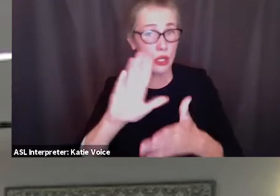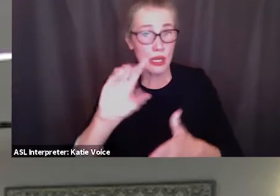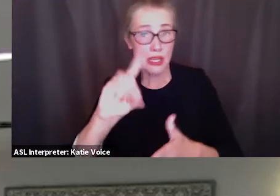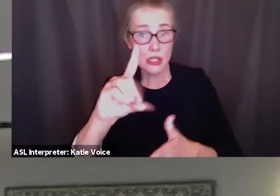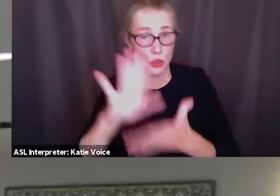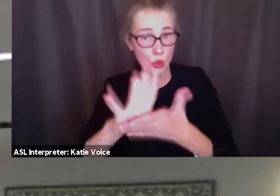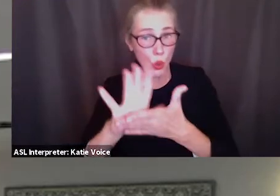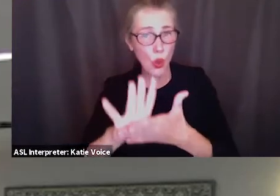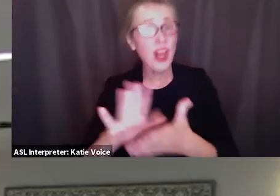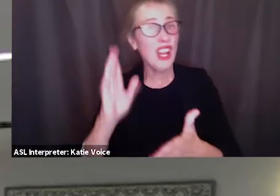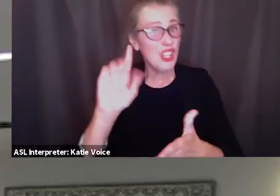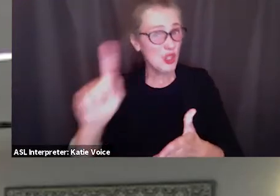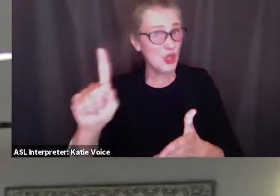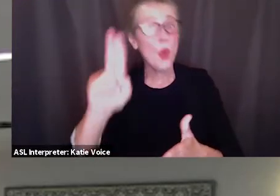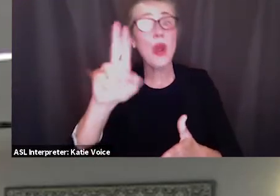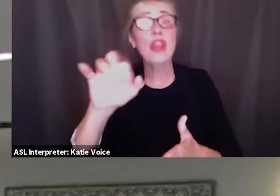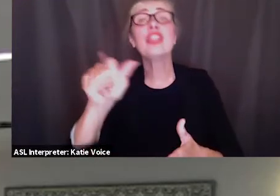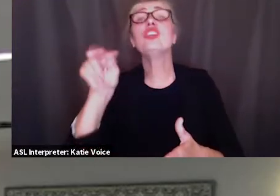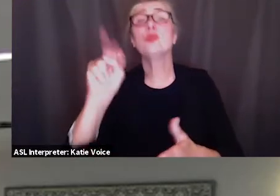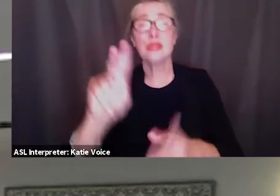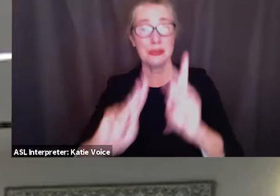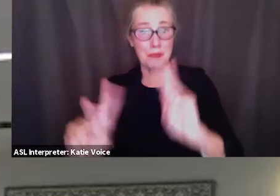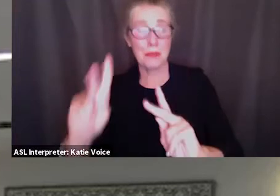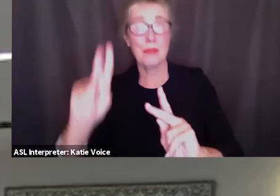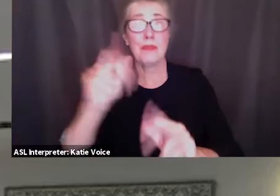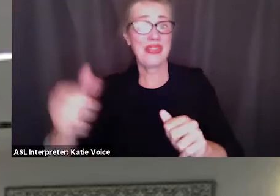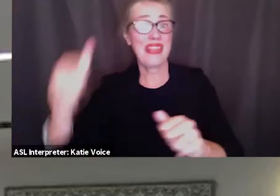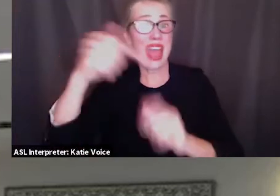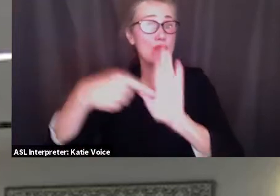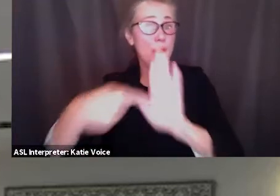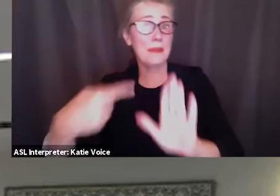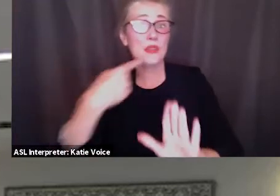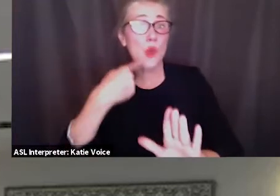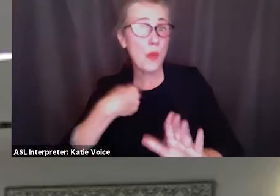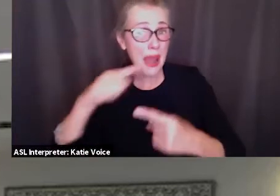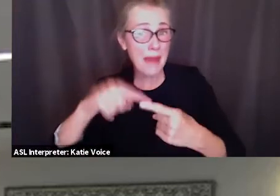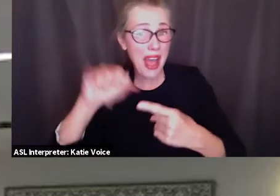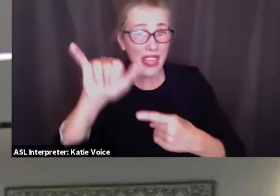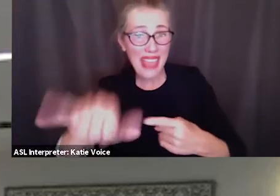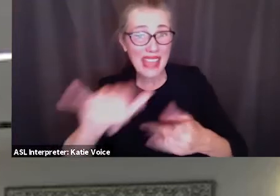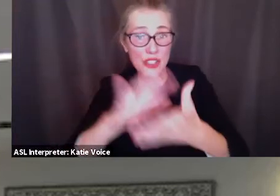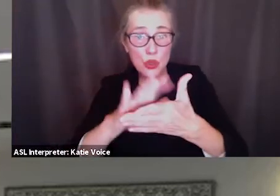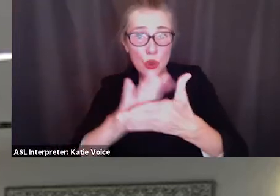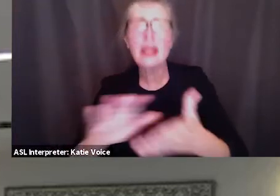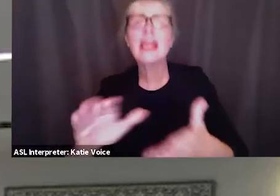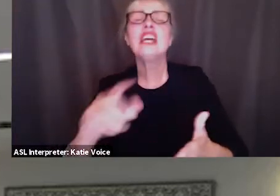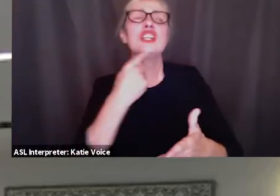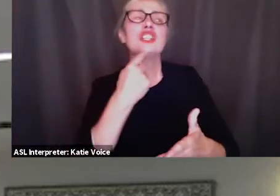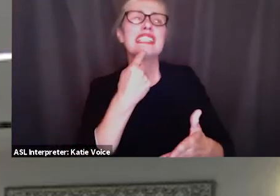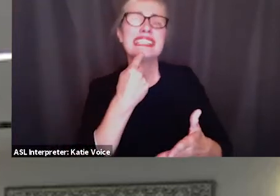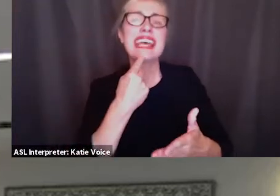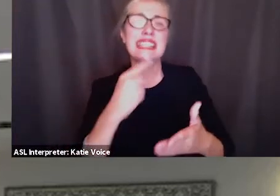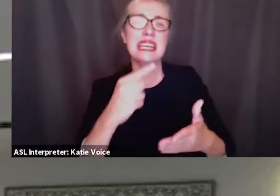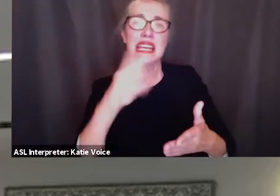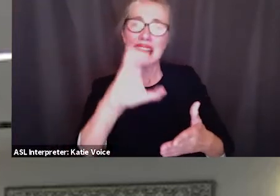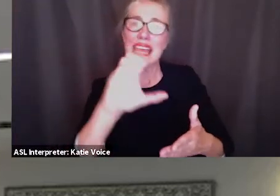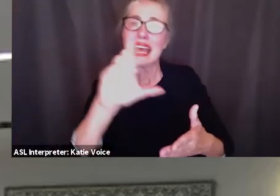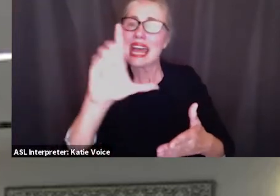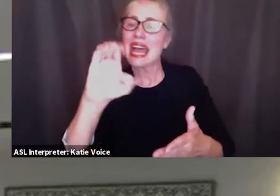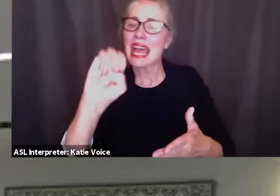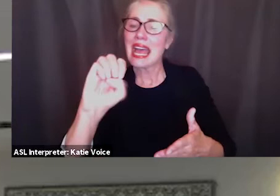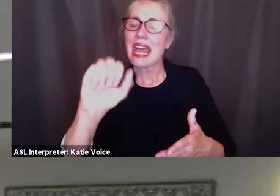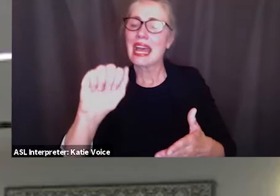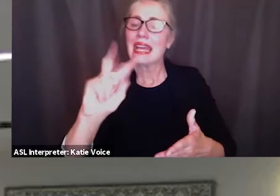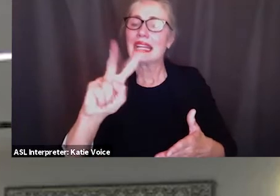Cleveland is where teachers go to die. She says it's the graveyard of teachers. I said, really? Because I worked there. You know what? There's